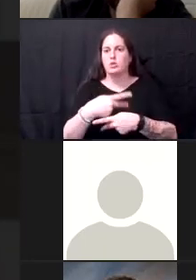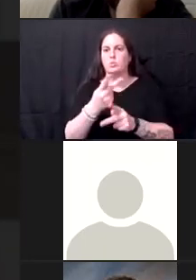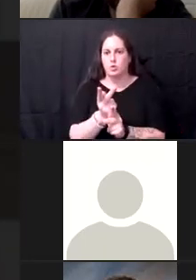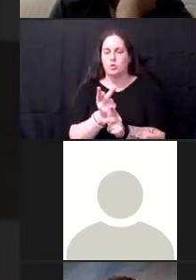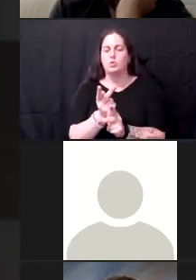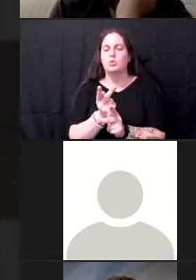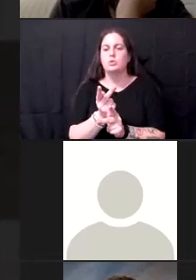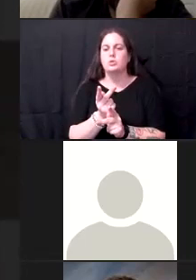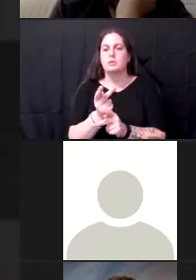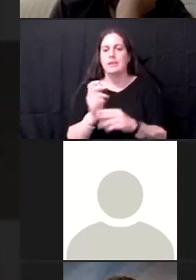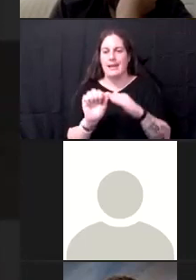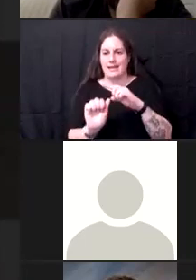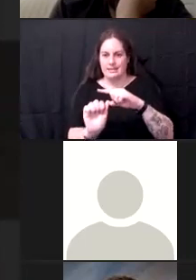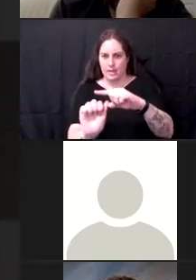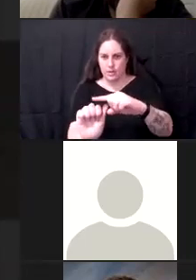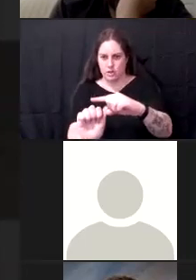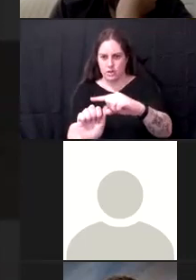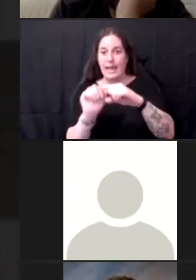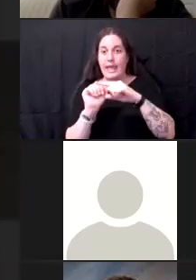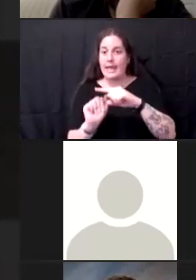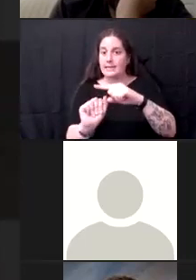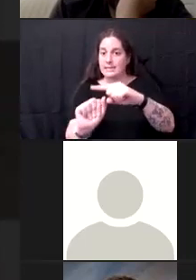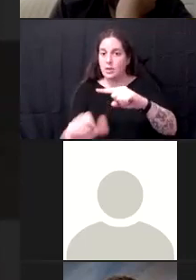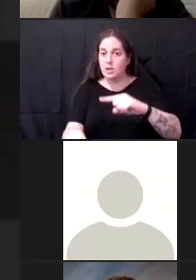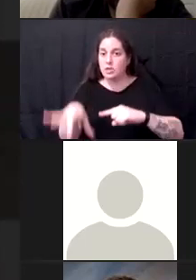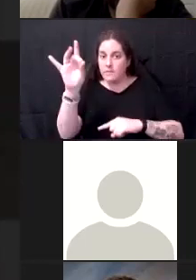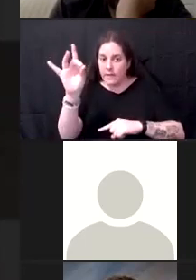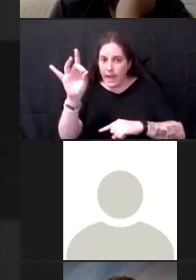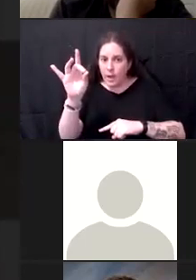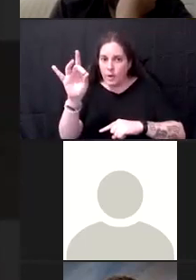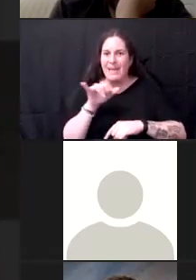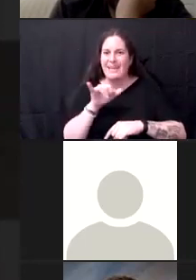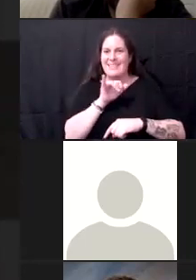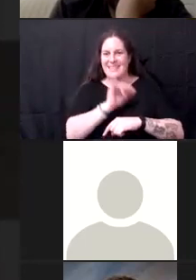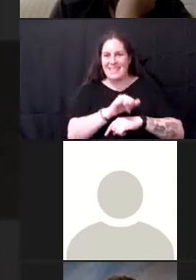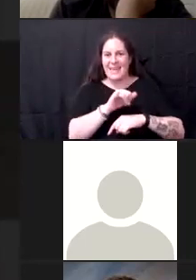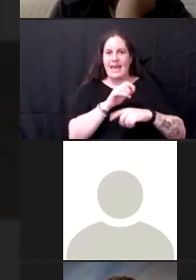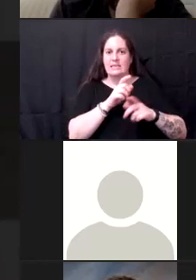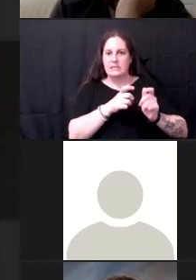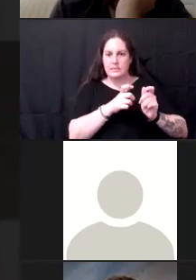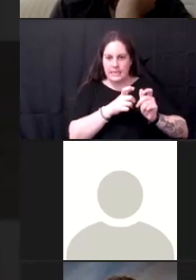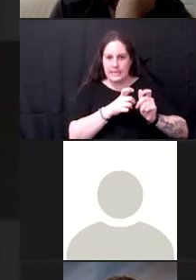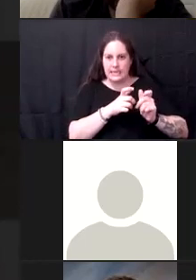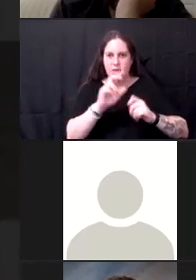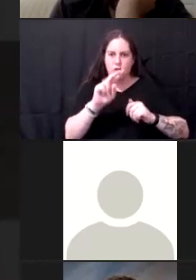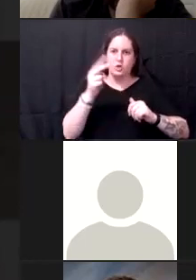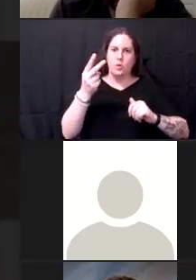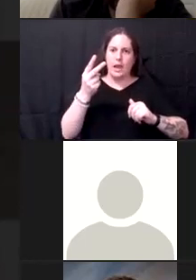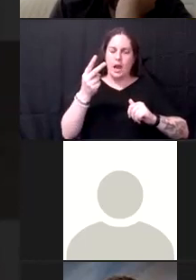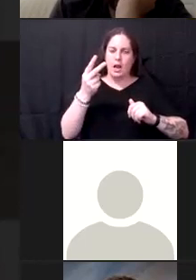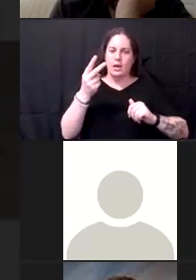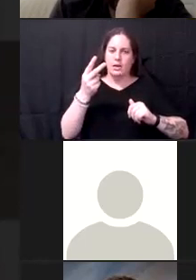acceleration can be found by taking this speed, squaring it, and dividing by the orbit radius. So we can figure out